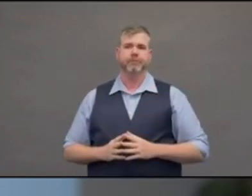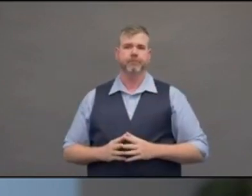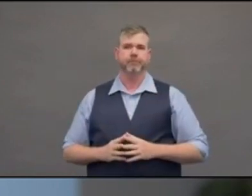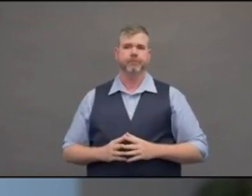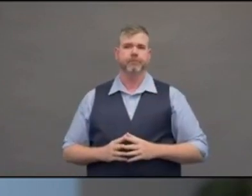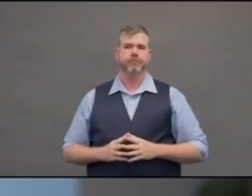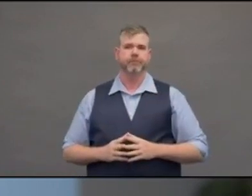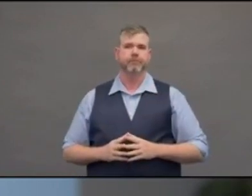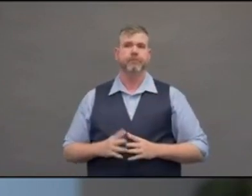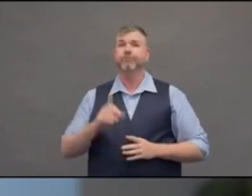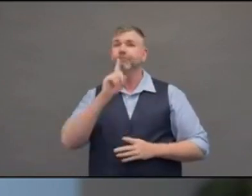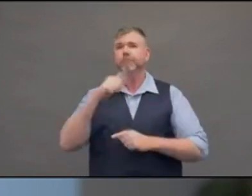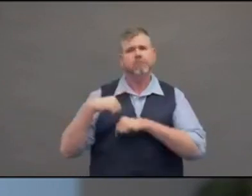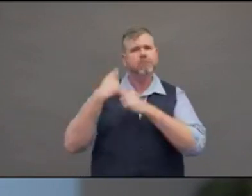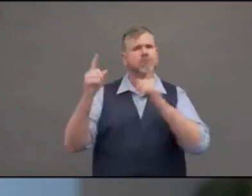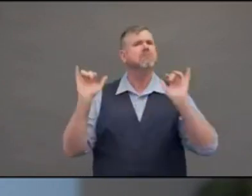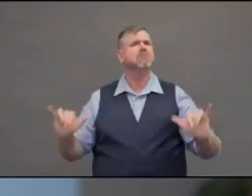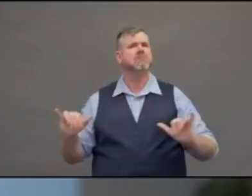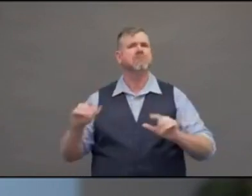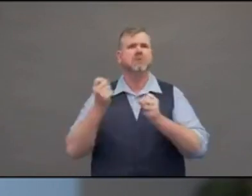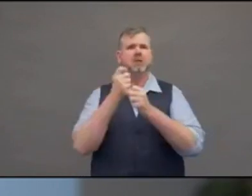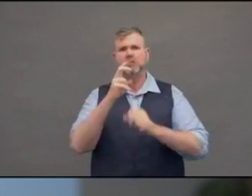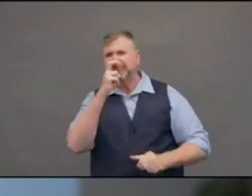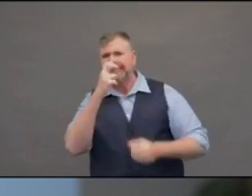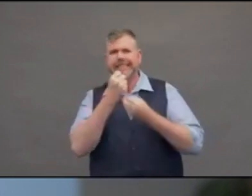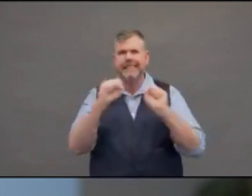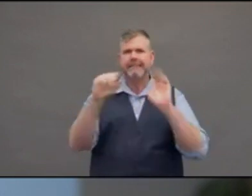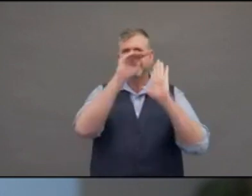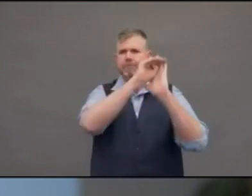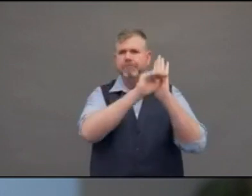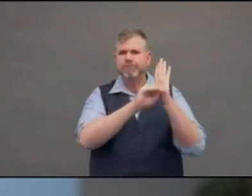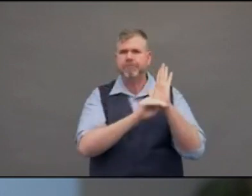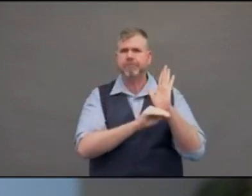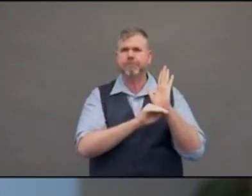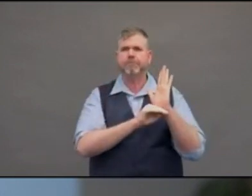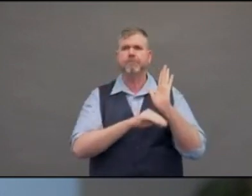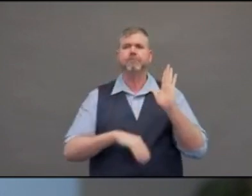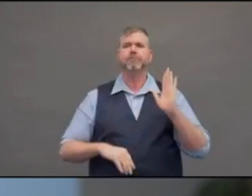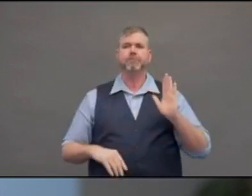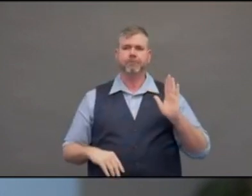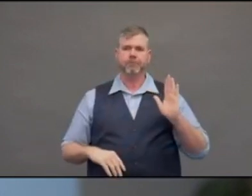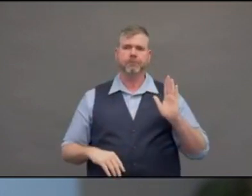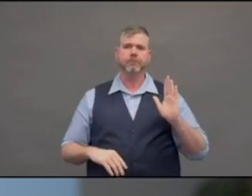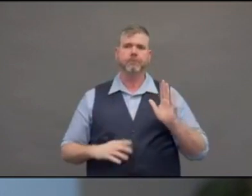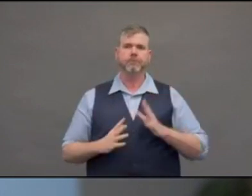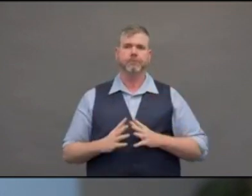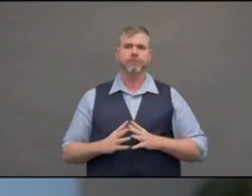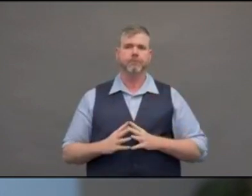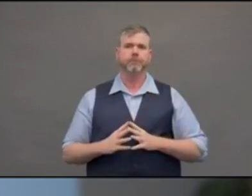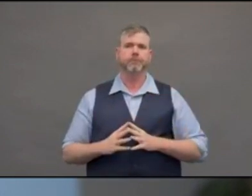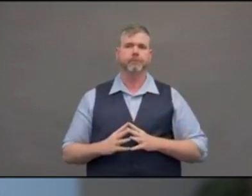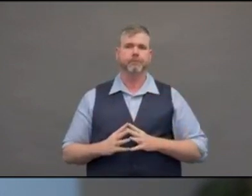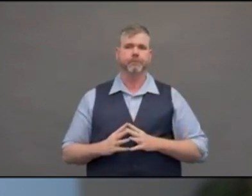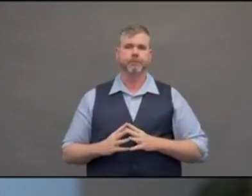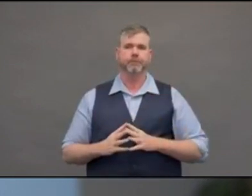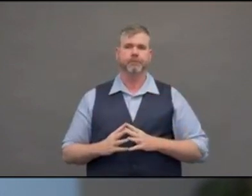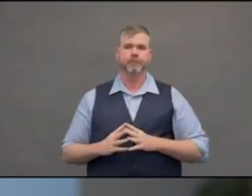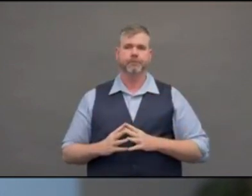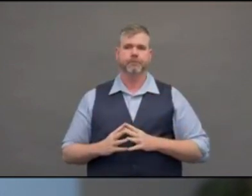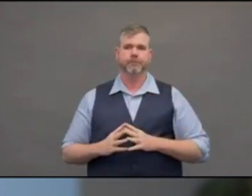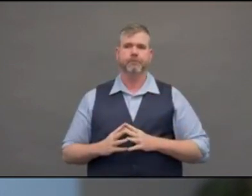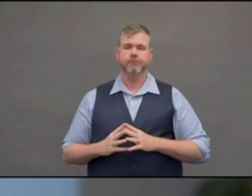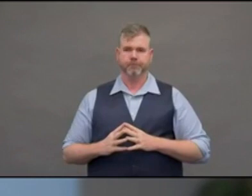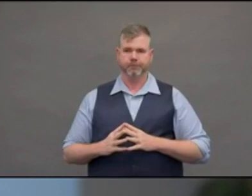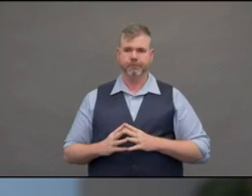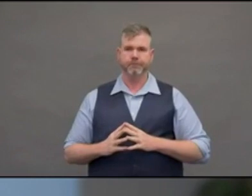standards. Also, many of those activities occur outdoors. With respect to outdoor businesses, it is believed that there is